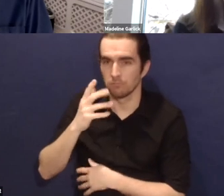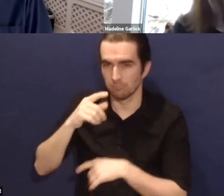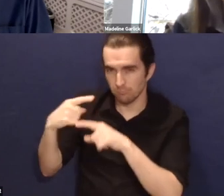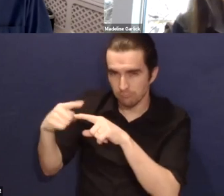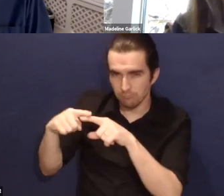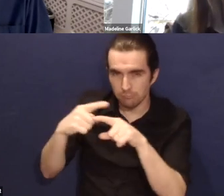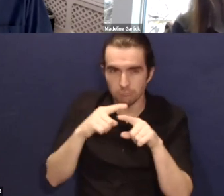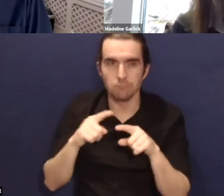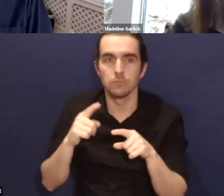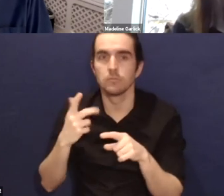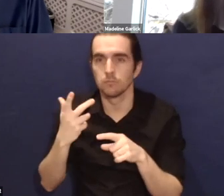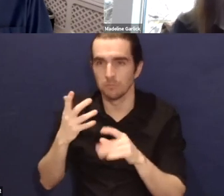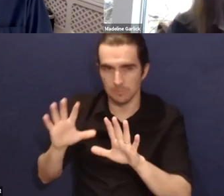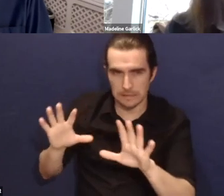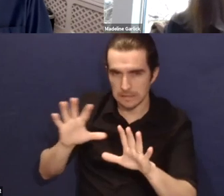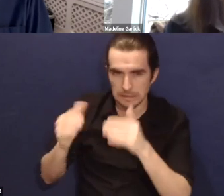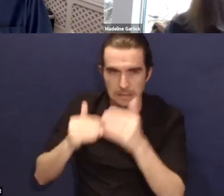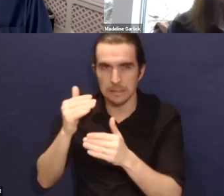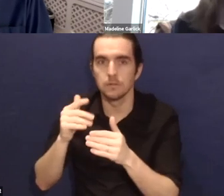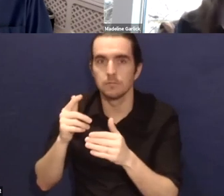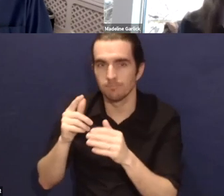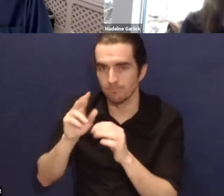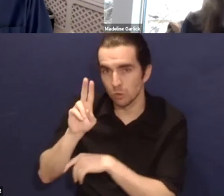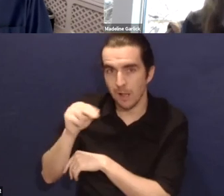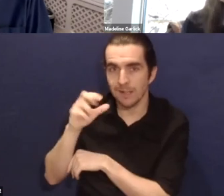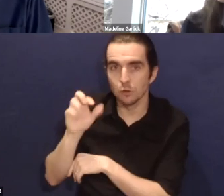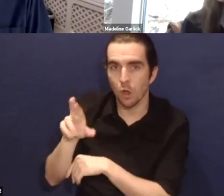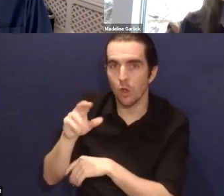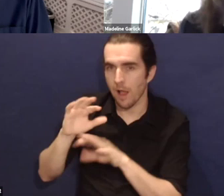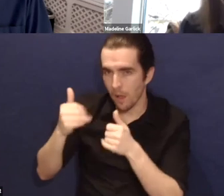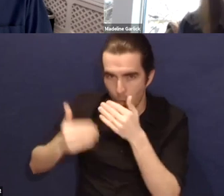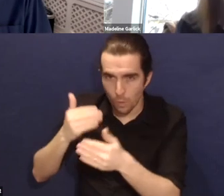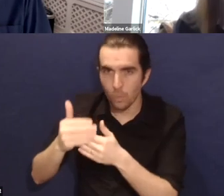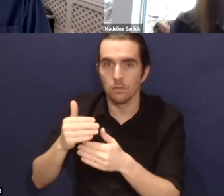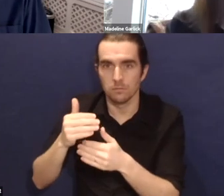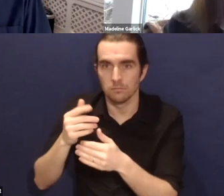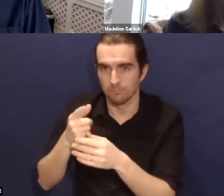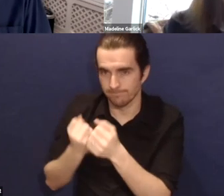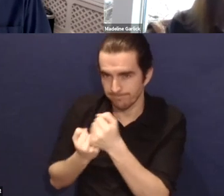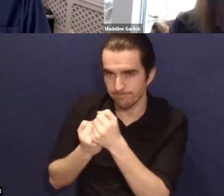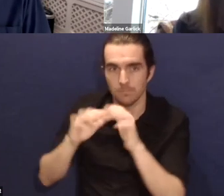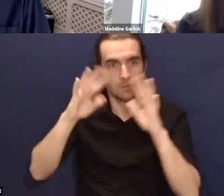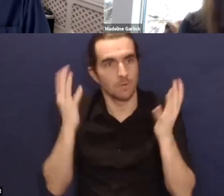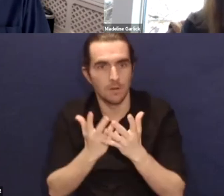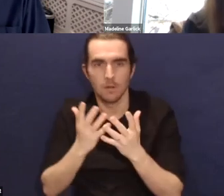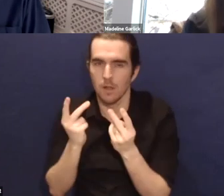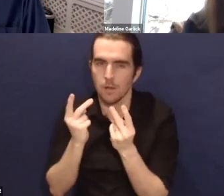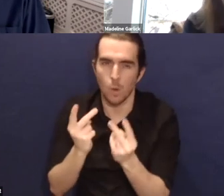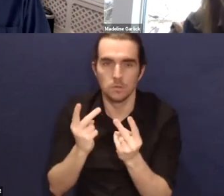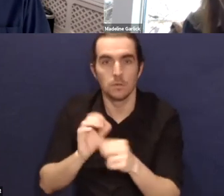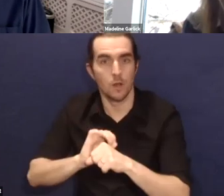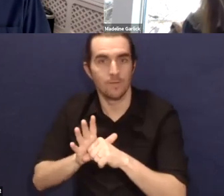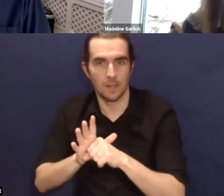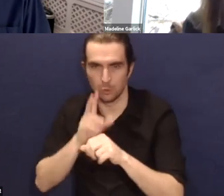that we are communicating with people who are in all of these groups effectively, enabling them to convey to us